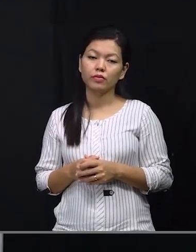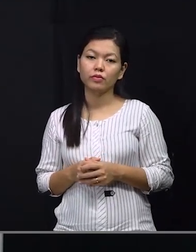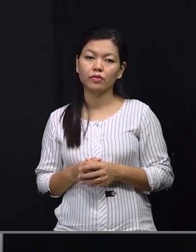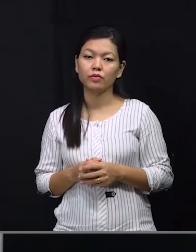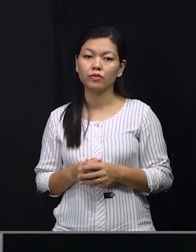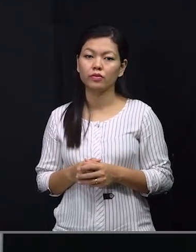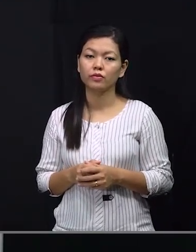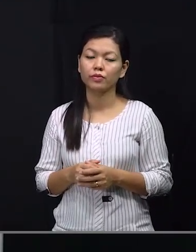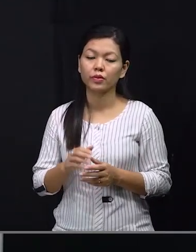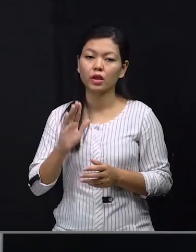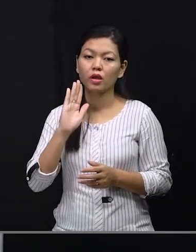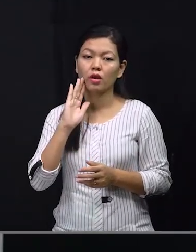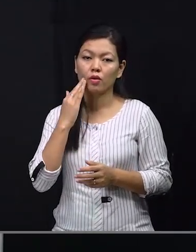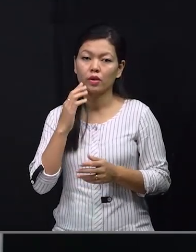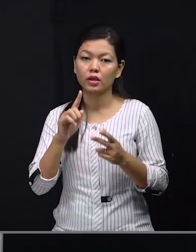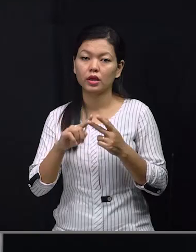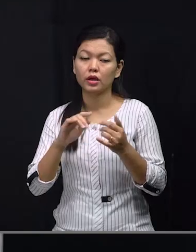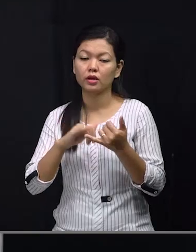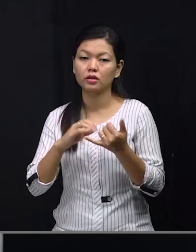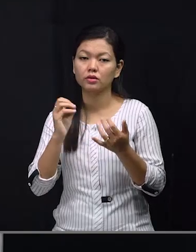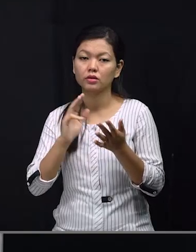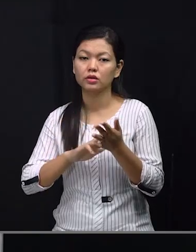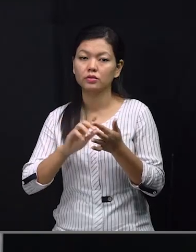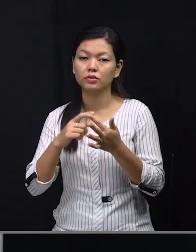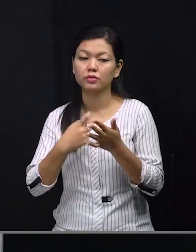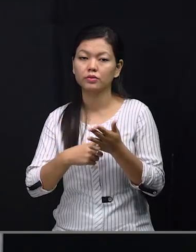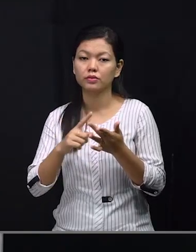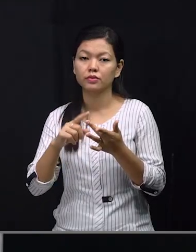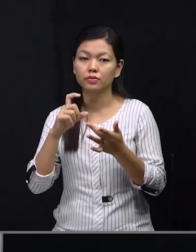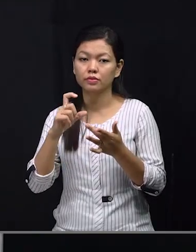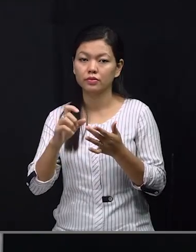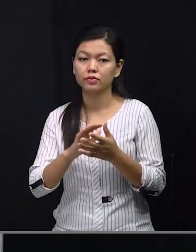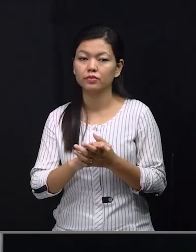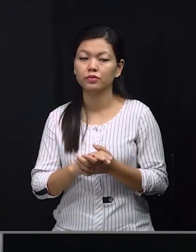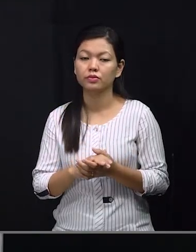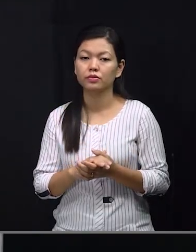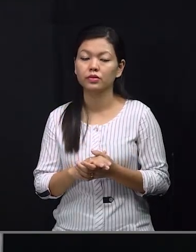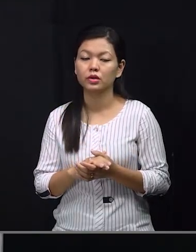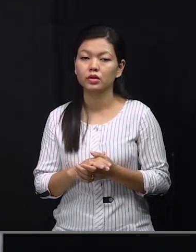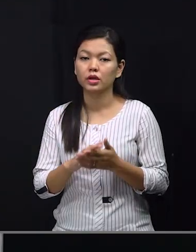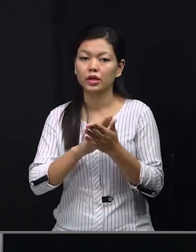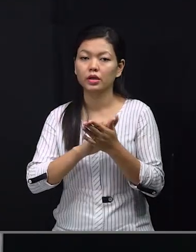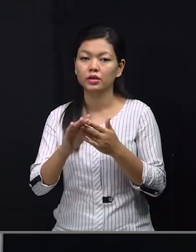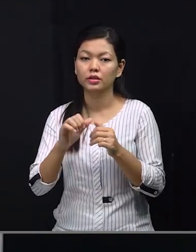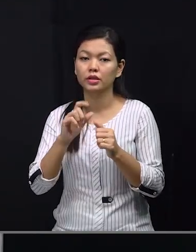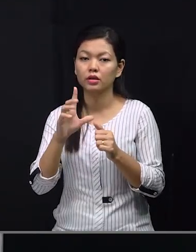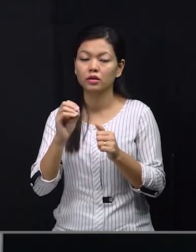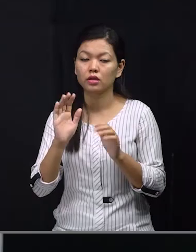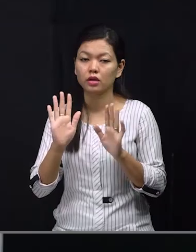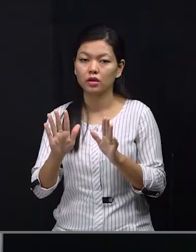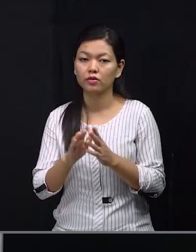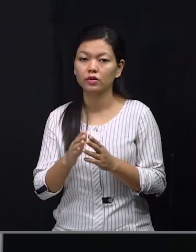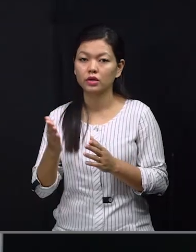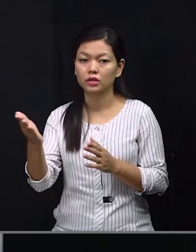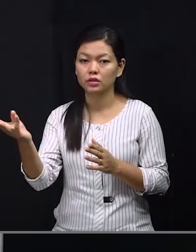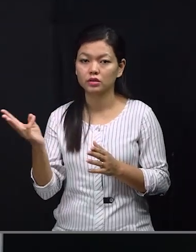When we have isomeric dichloro or dihaloarenes like this, their boiling points